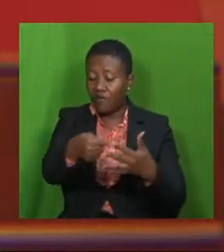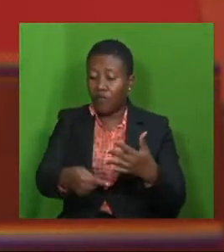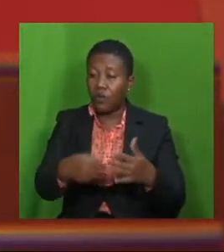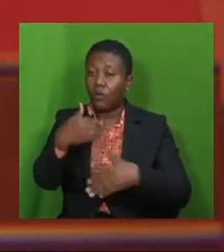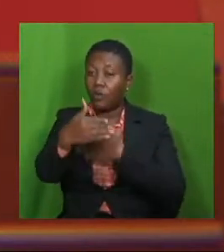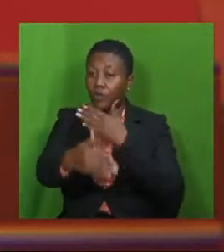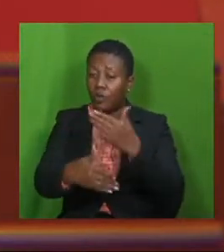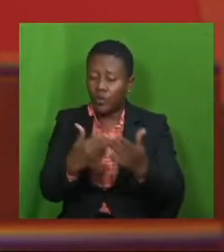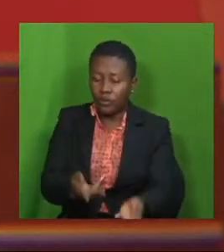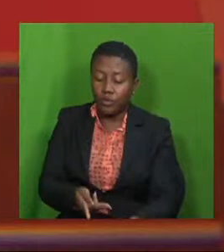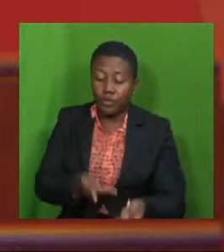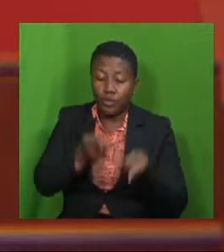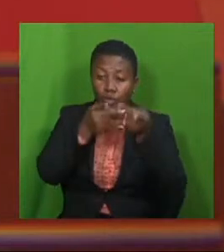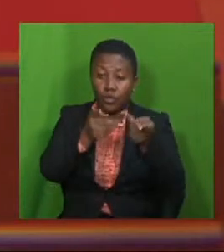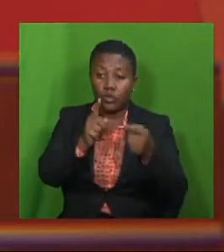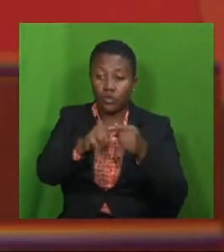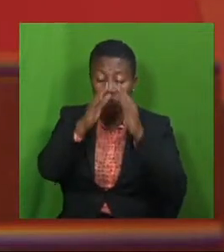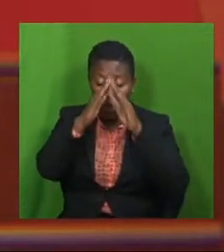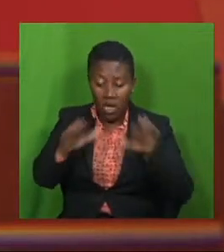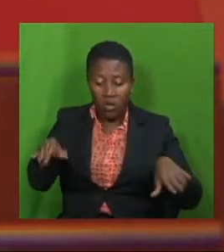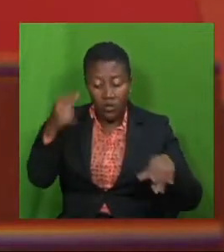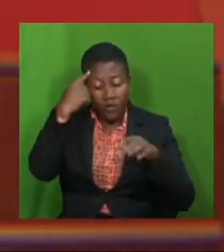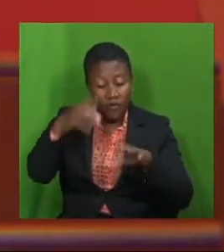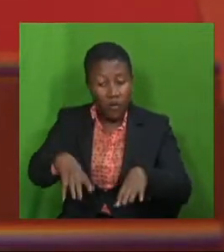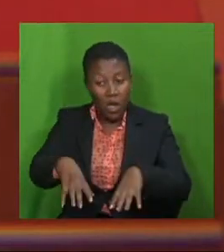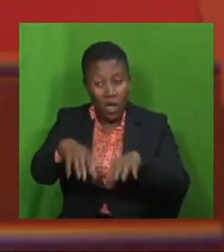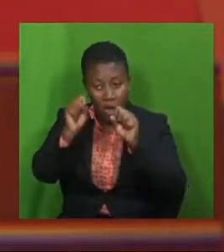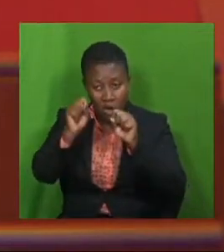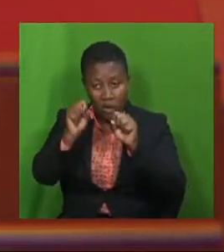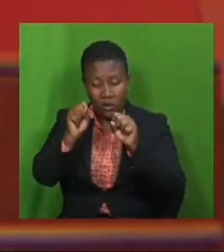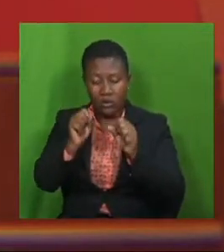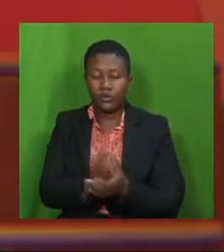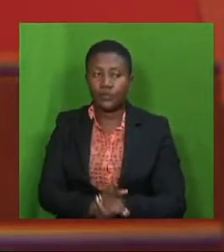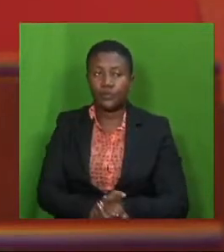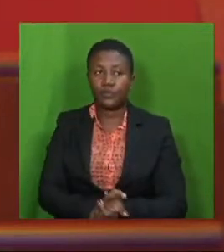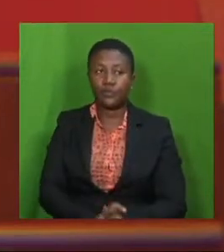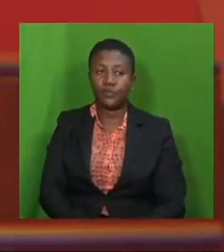House for adoption and compliance.